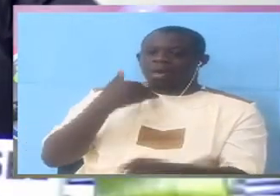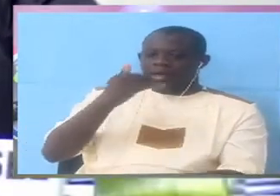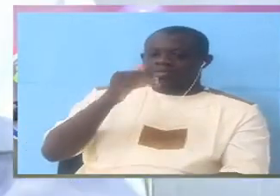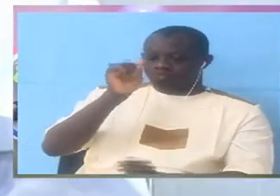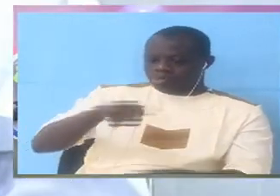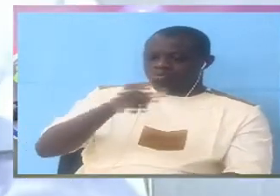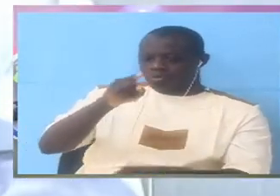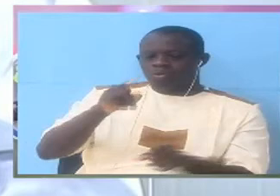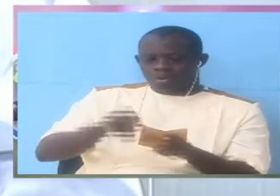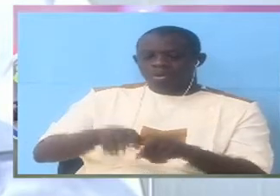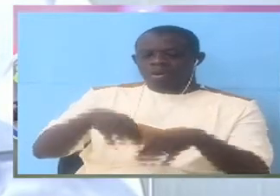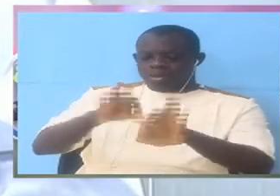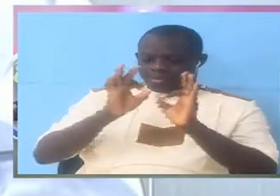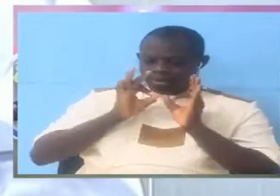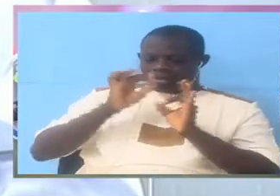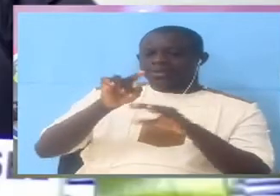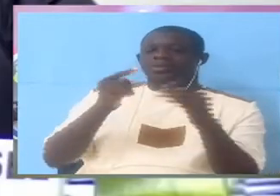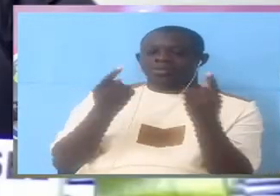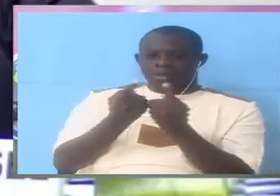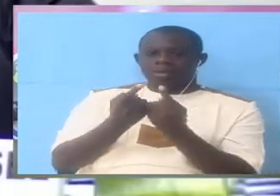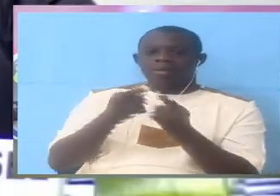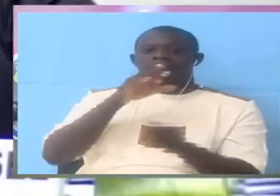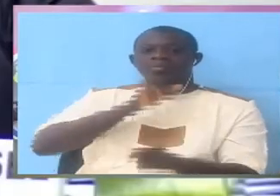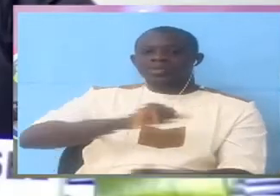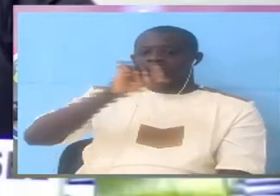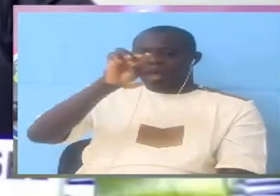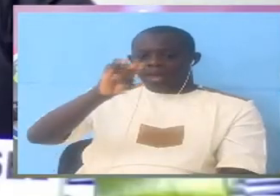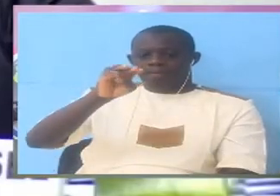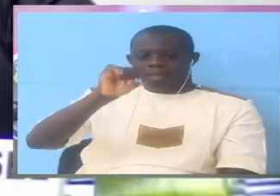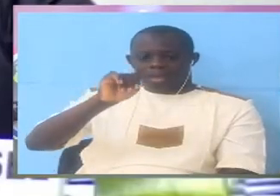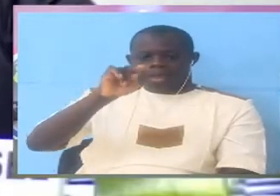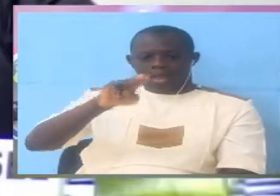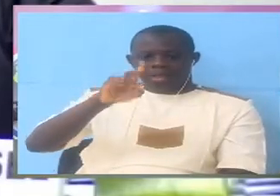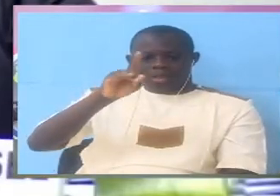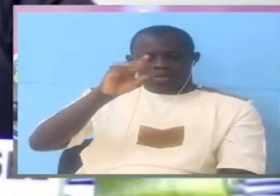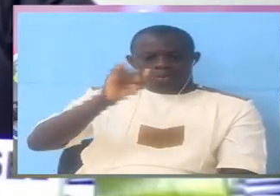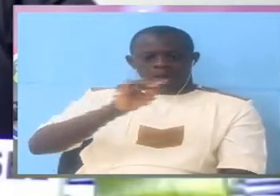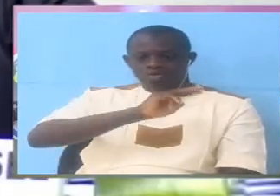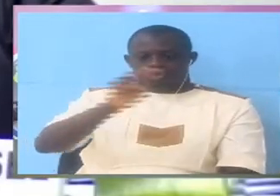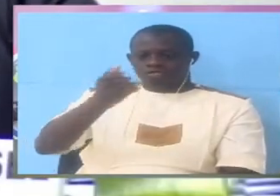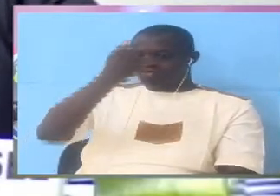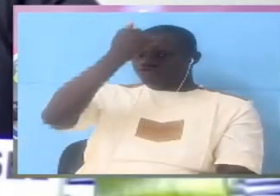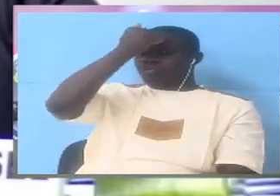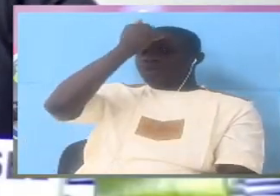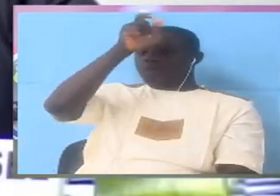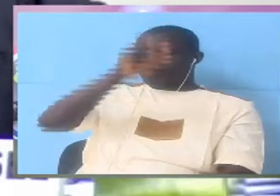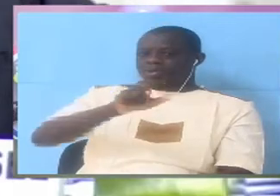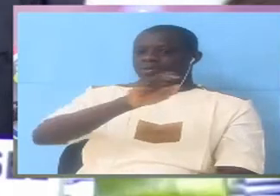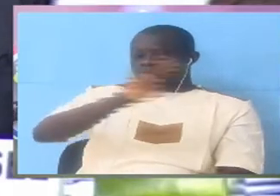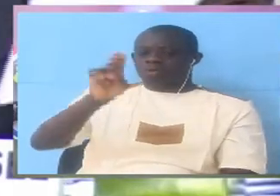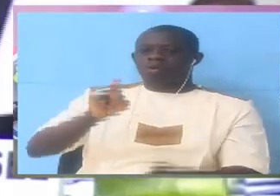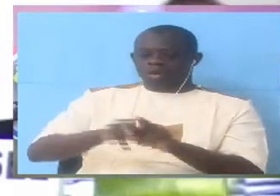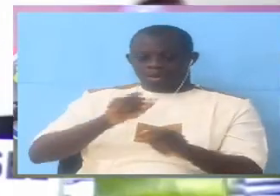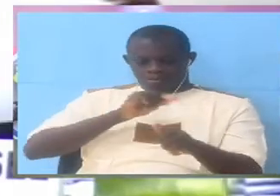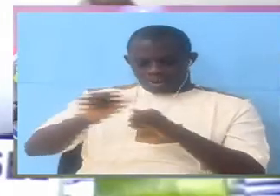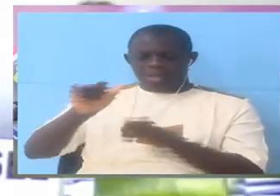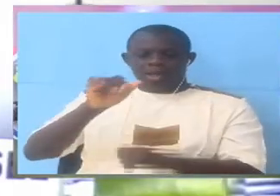If you take Mr. Mendy is not a stupid person. You know why I told him that? Listen to his